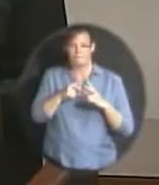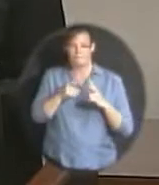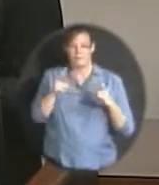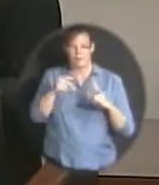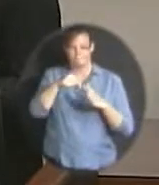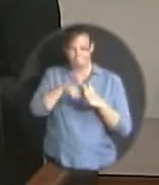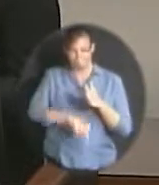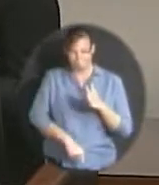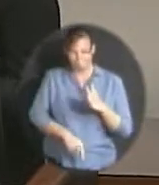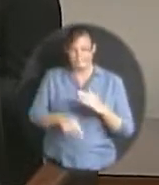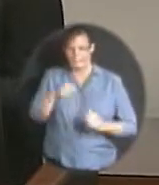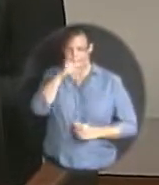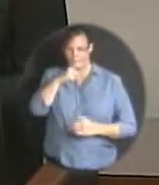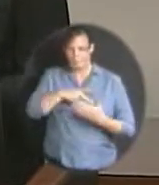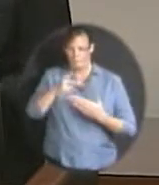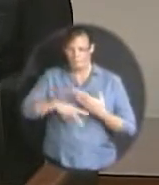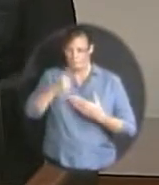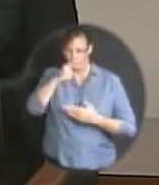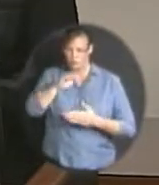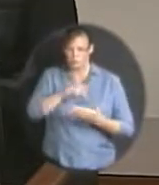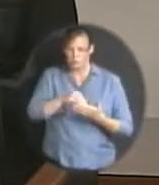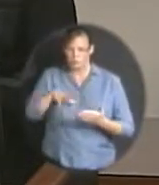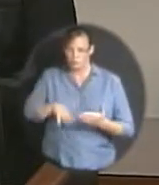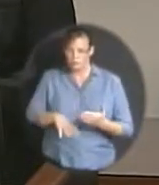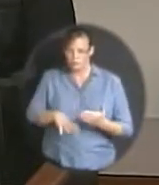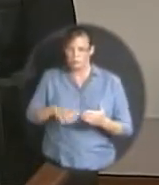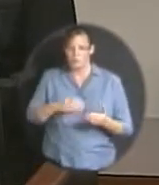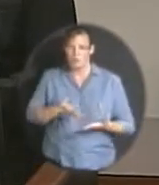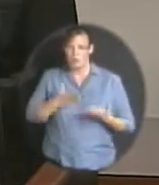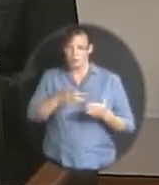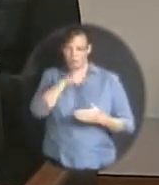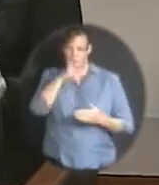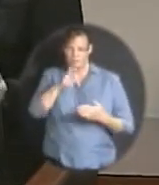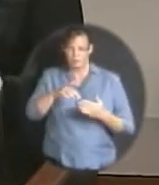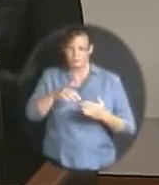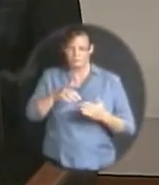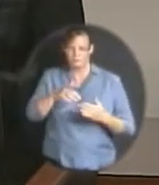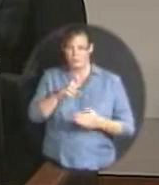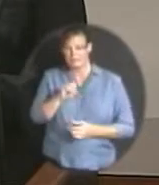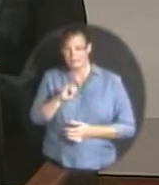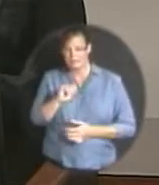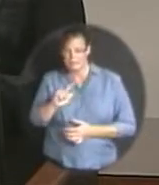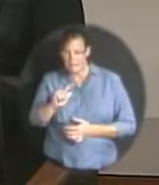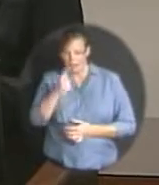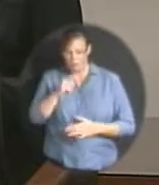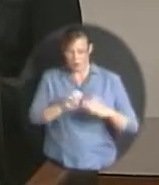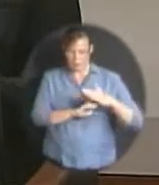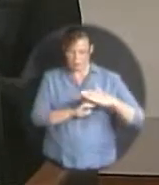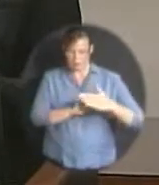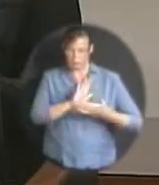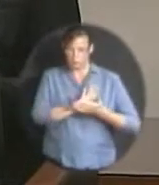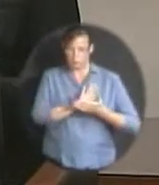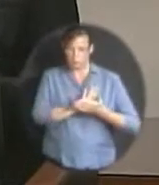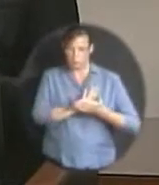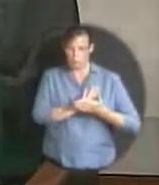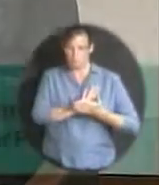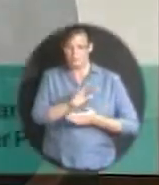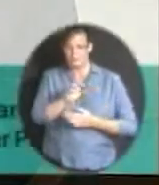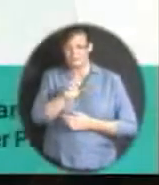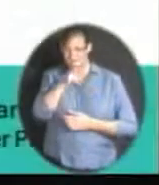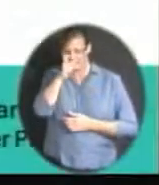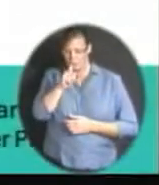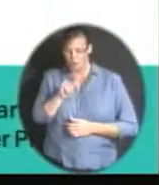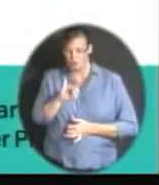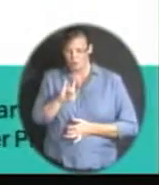comprehensive summer program for students. We offer summer adventures or sail for elementary students, summer trails for middle